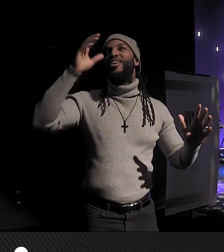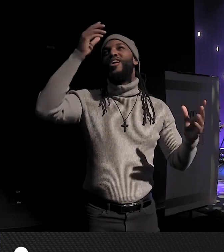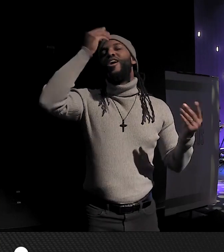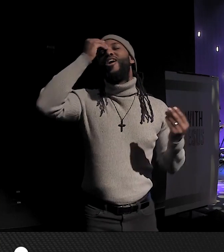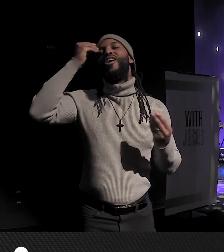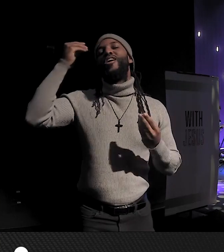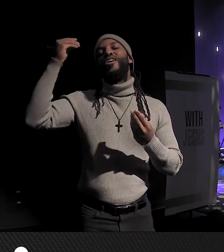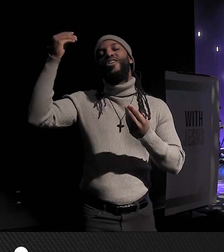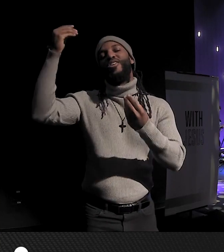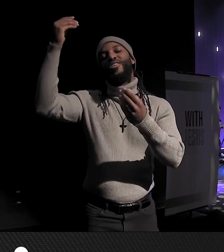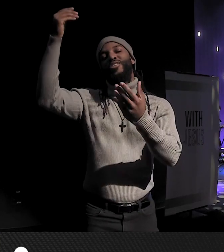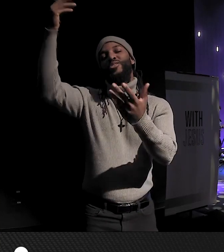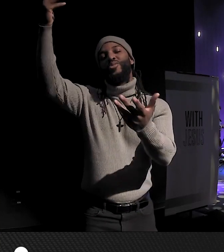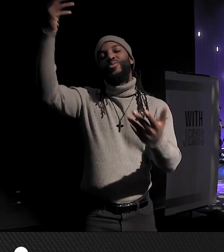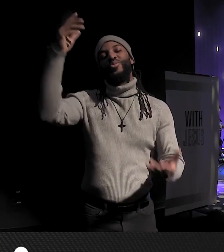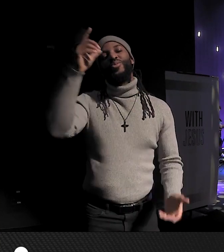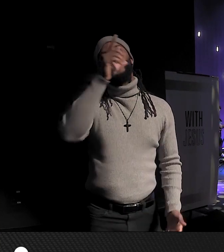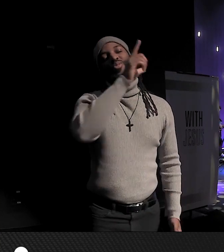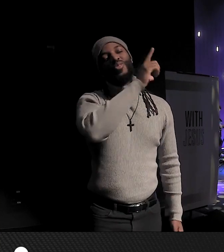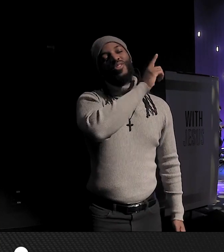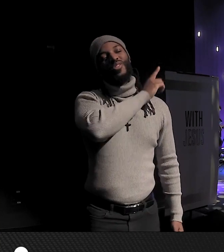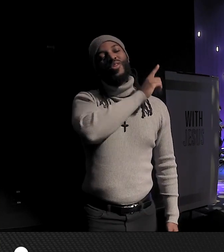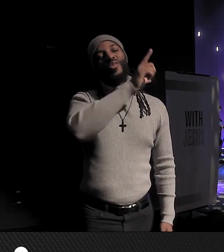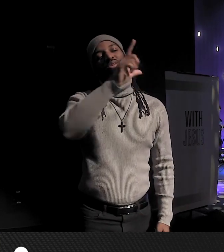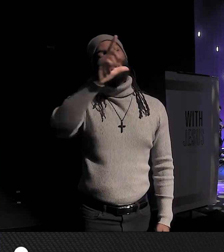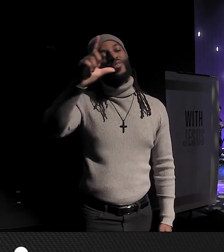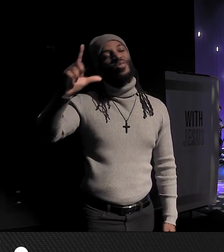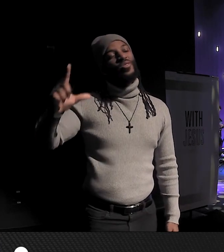Great are you,